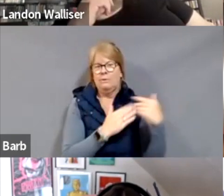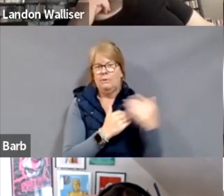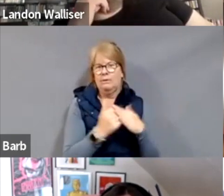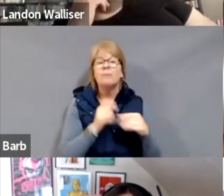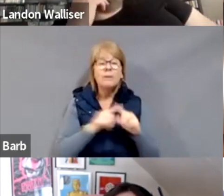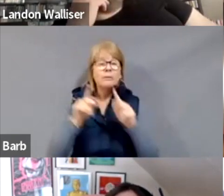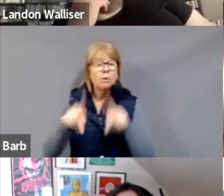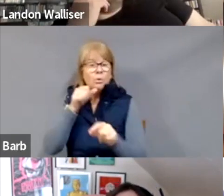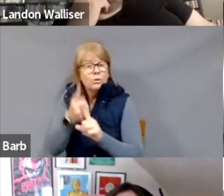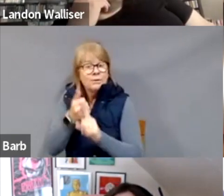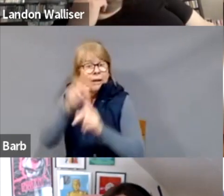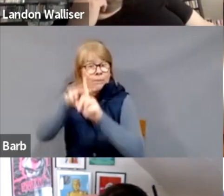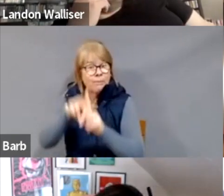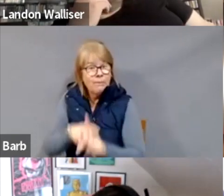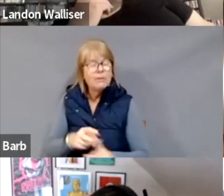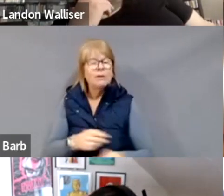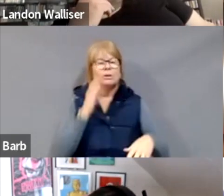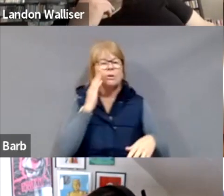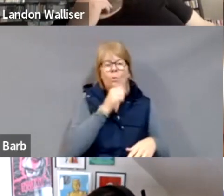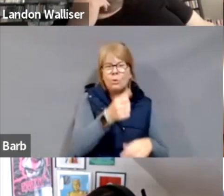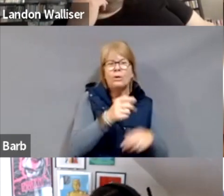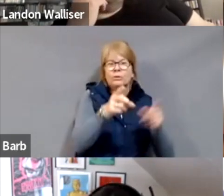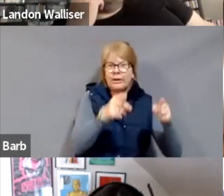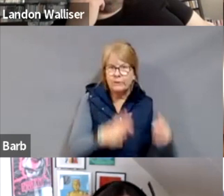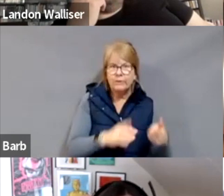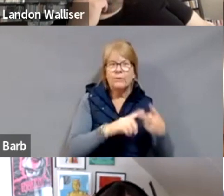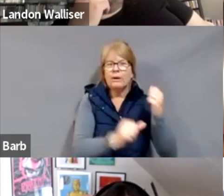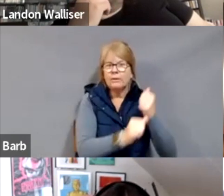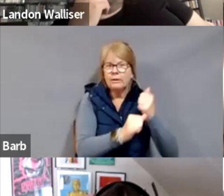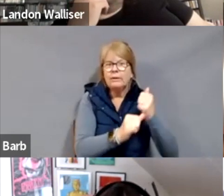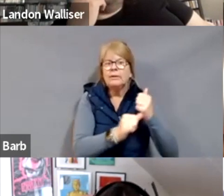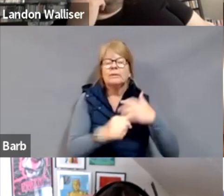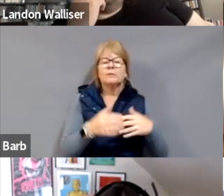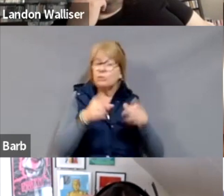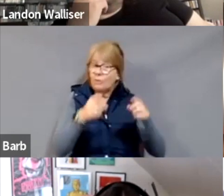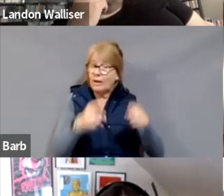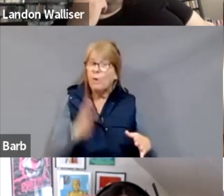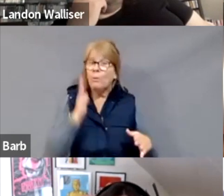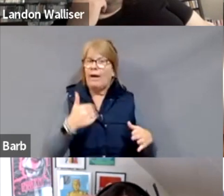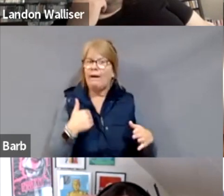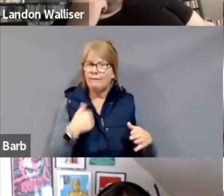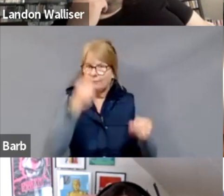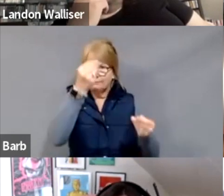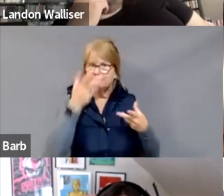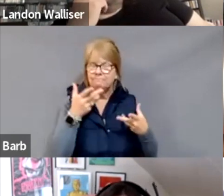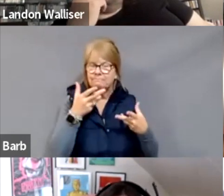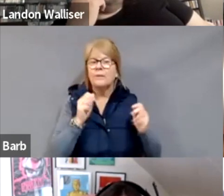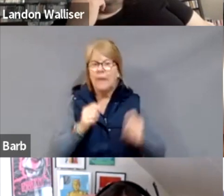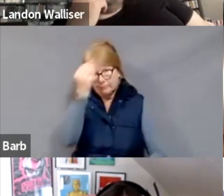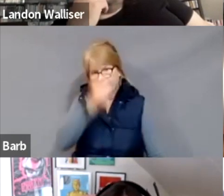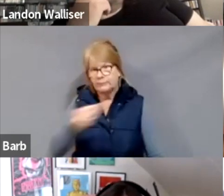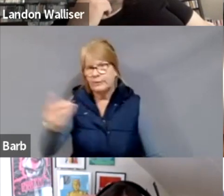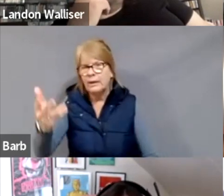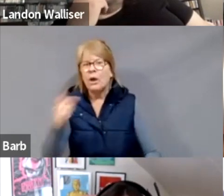everybody. But a casting director or a casting associate will have that information and will be able to share it in a